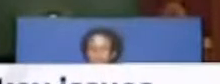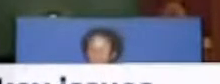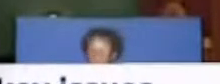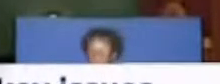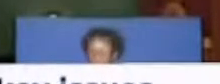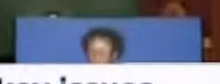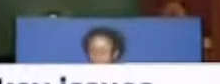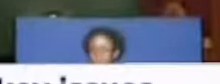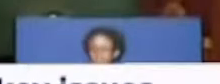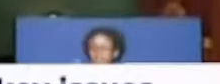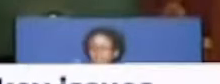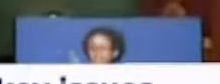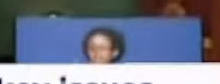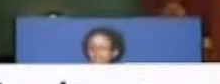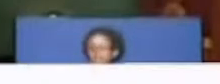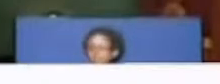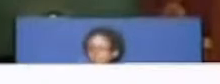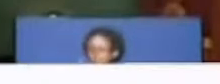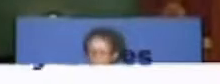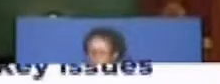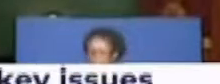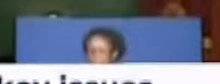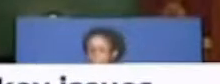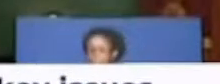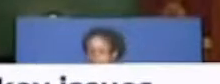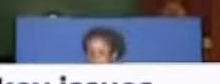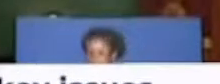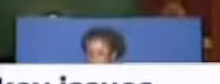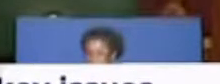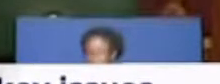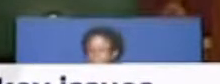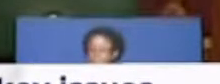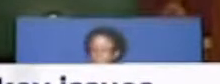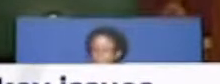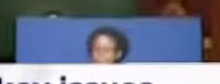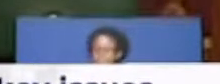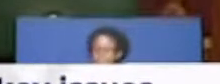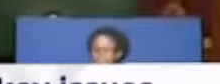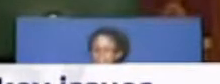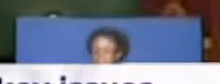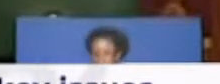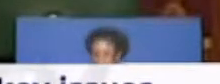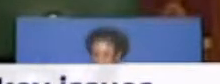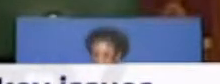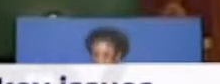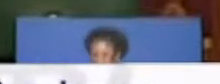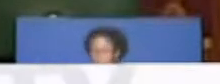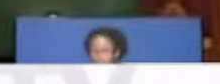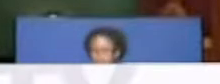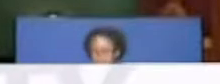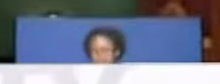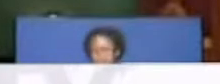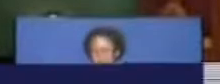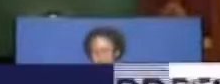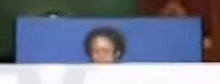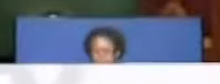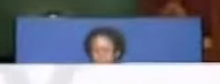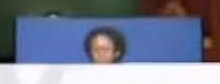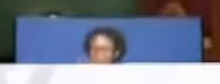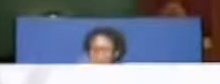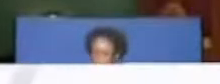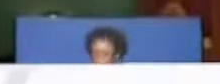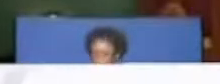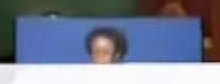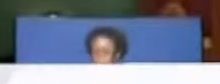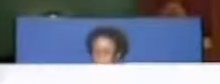follows. The first intervention was in the tea subsector, where I am pleased to confirm that we have supported the tea